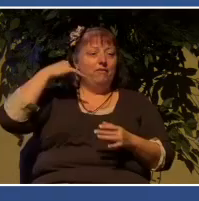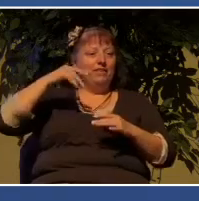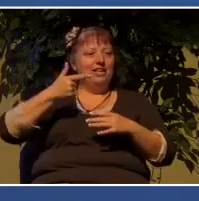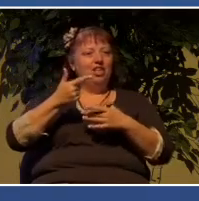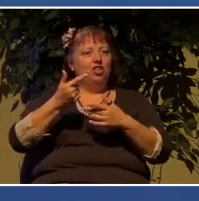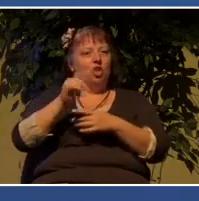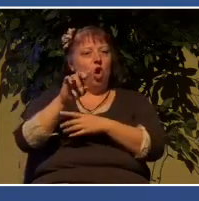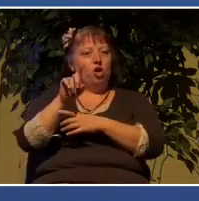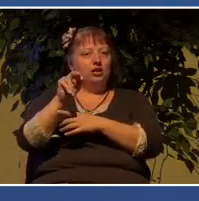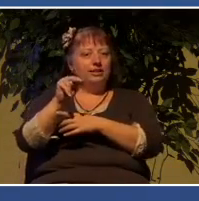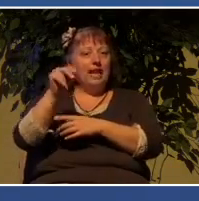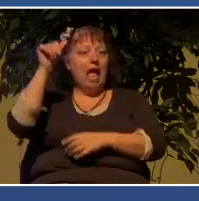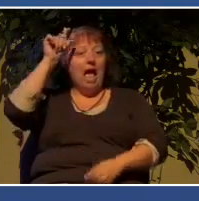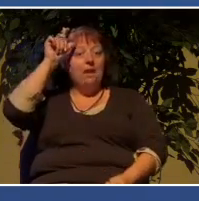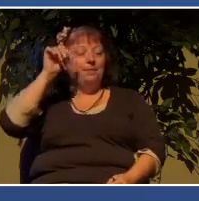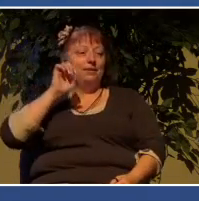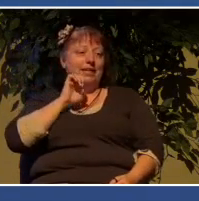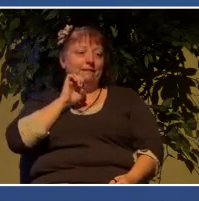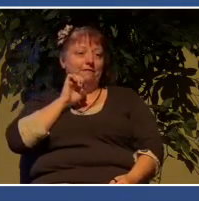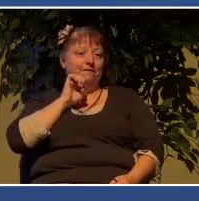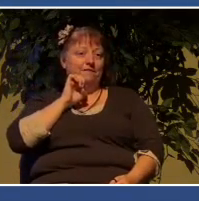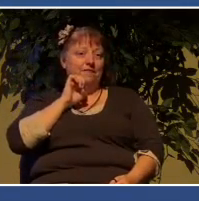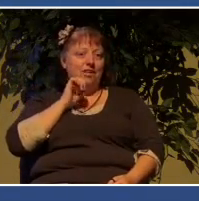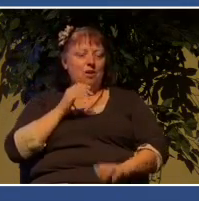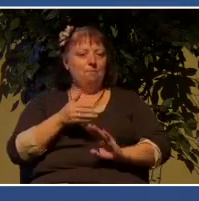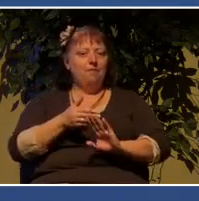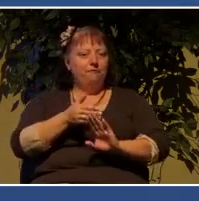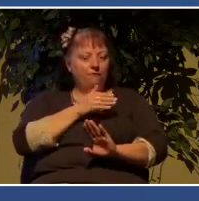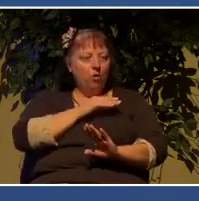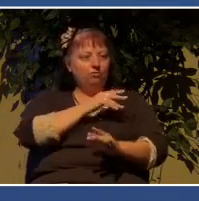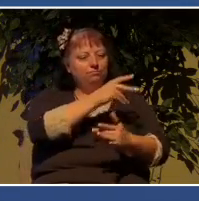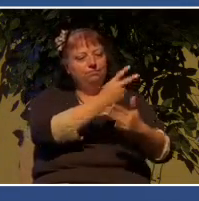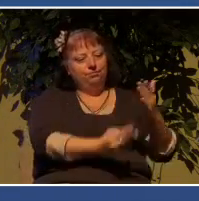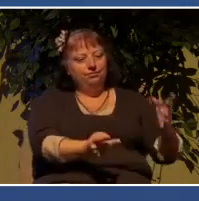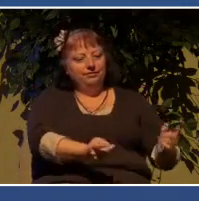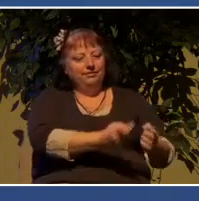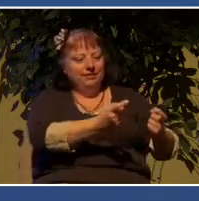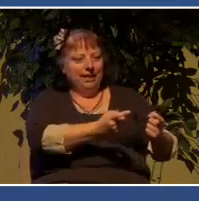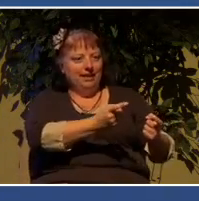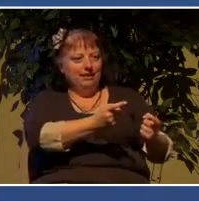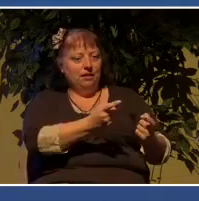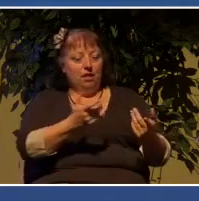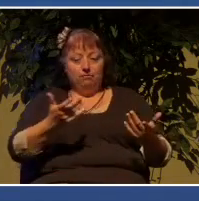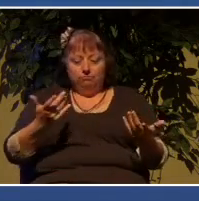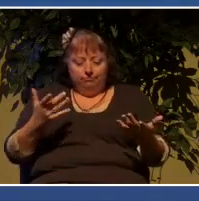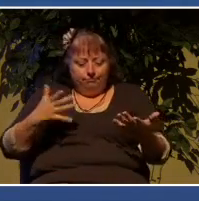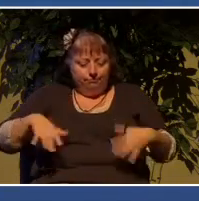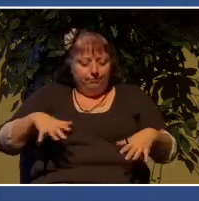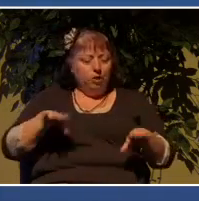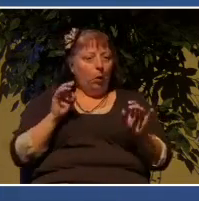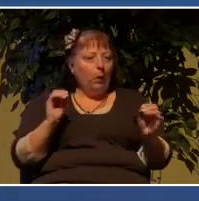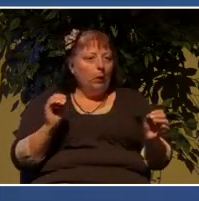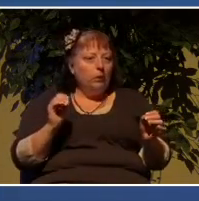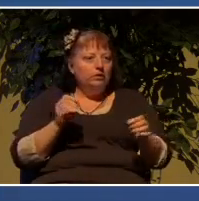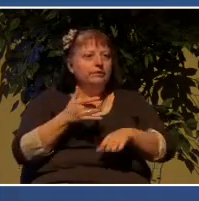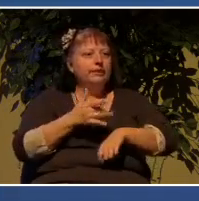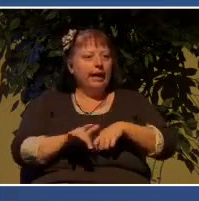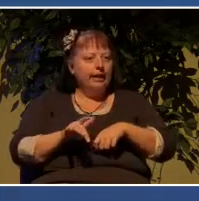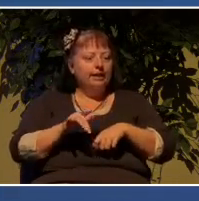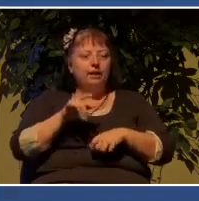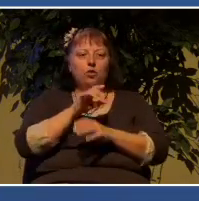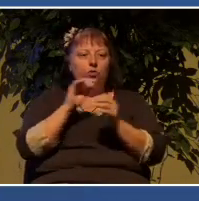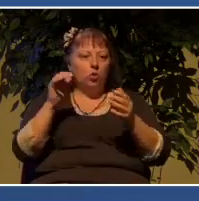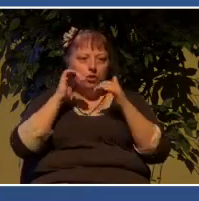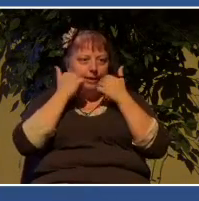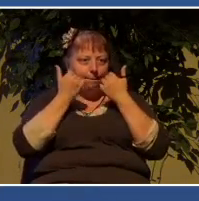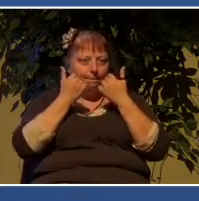not ashamed. If you've ever had a moment of intimacy, whether with a spouse or with a friend, where it's like the